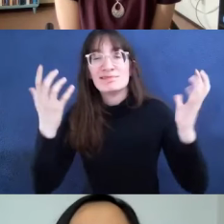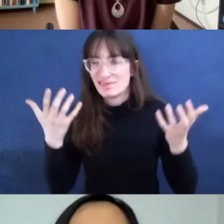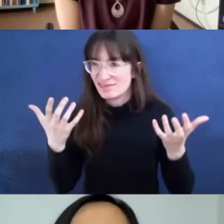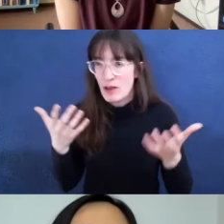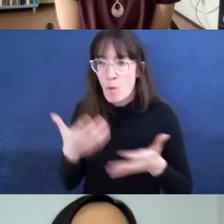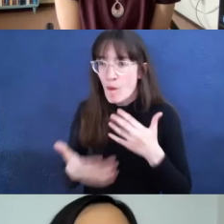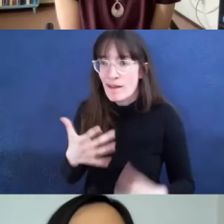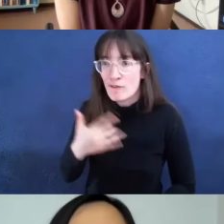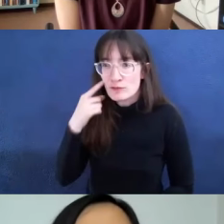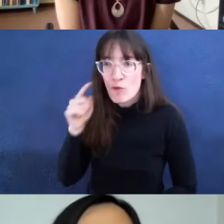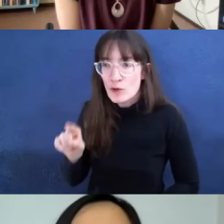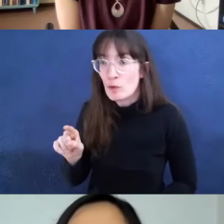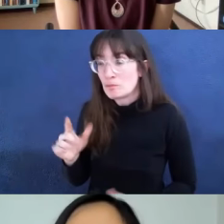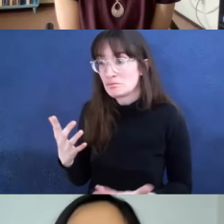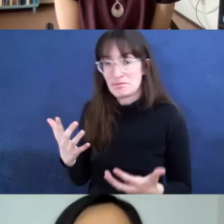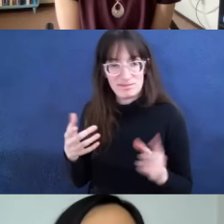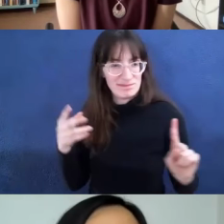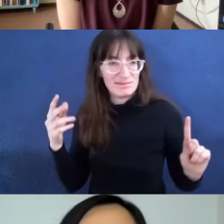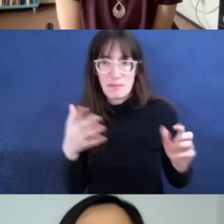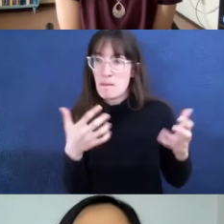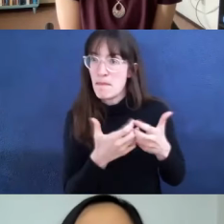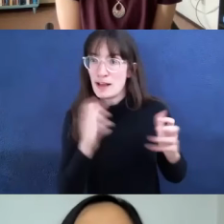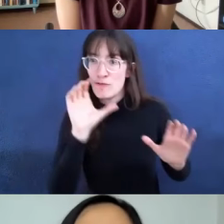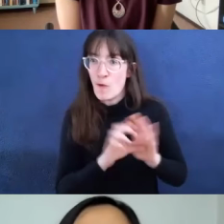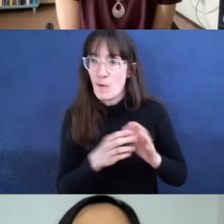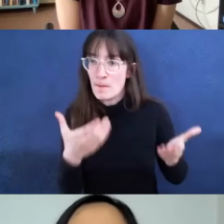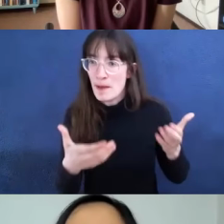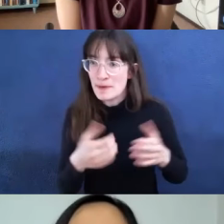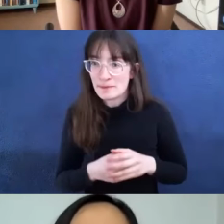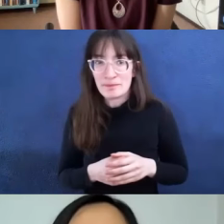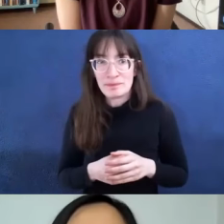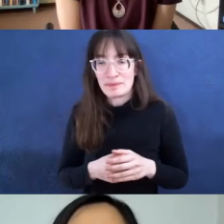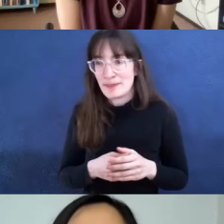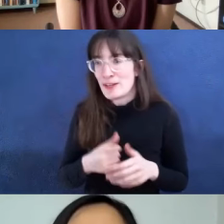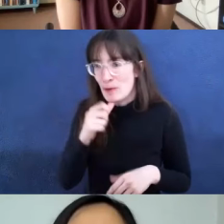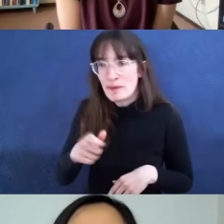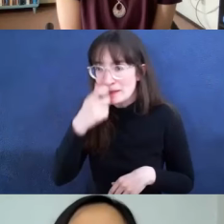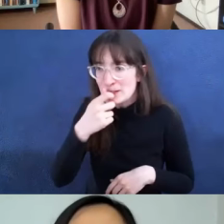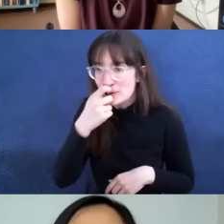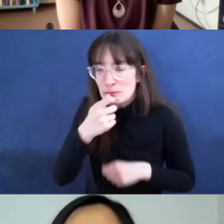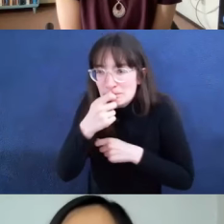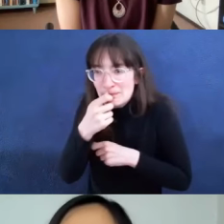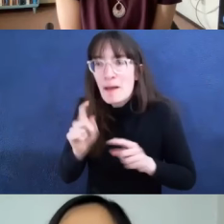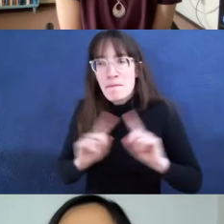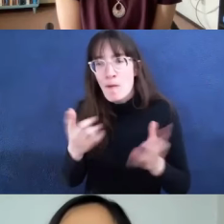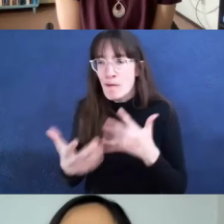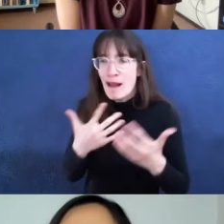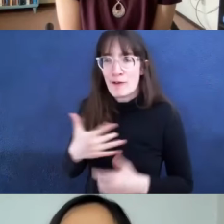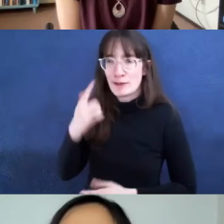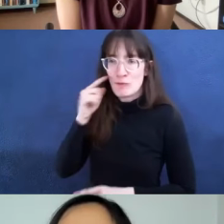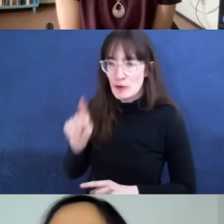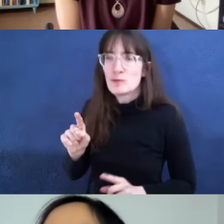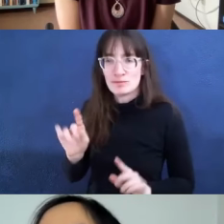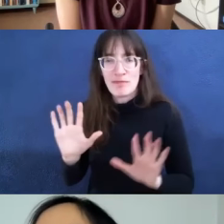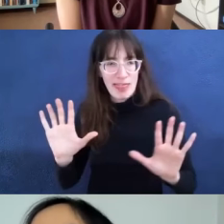to you might look very similar. The tissue is optional, but whatever you feel like. And